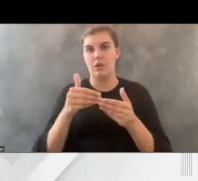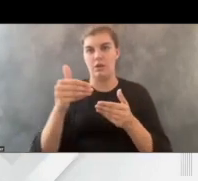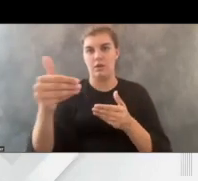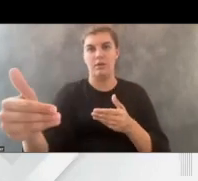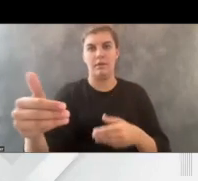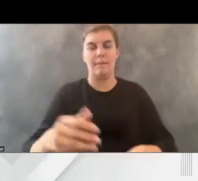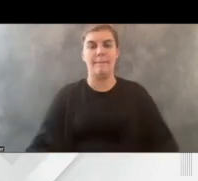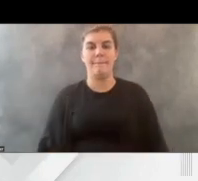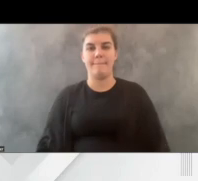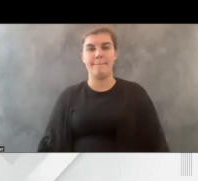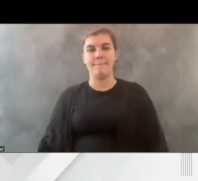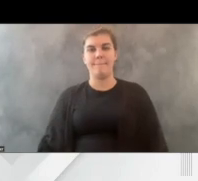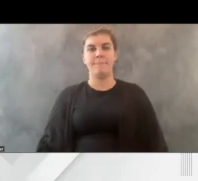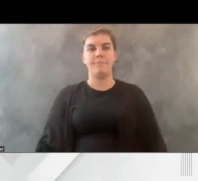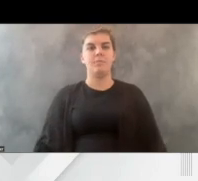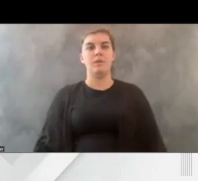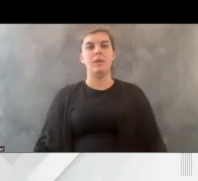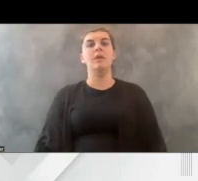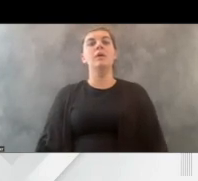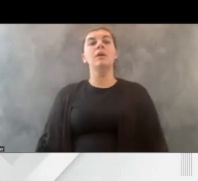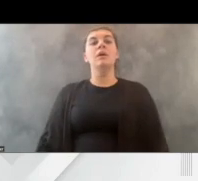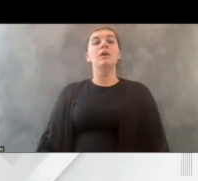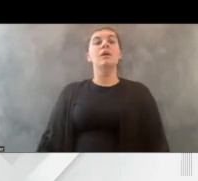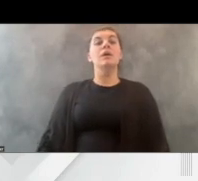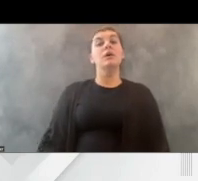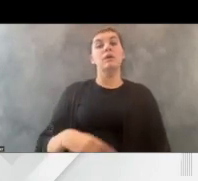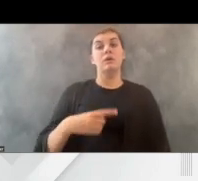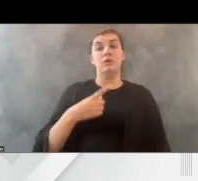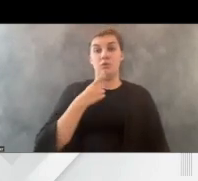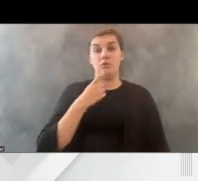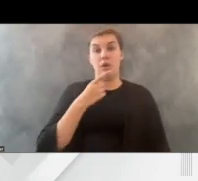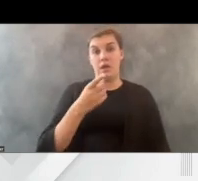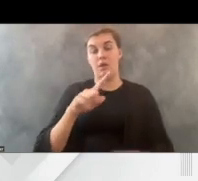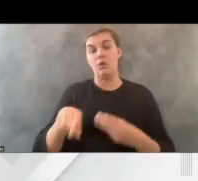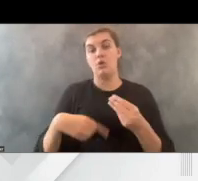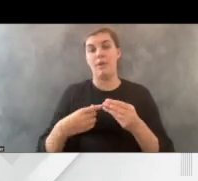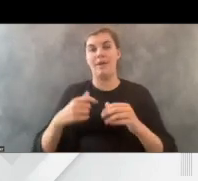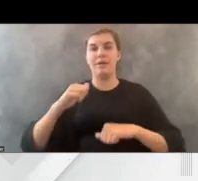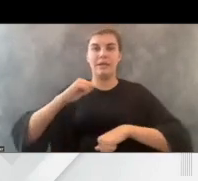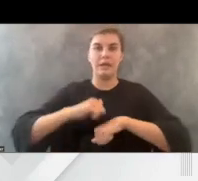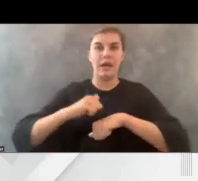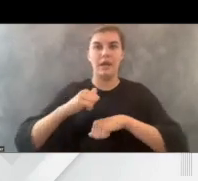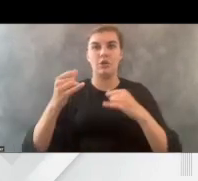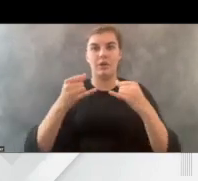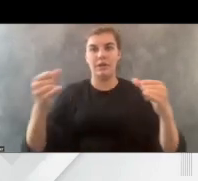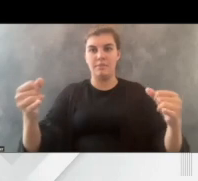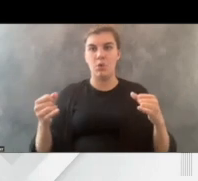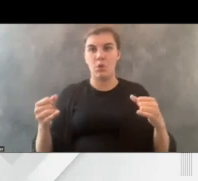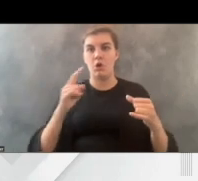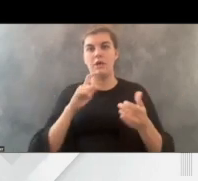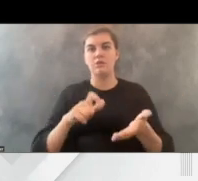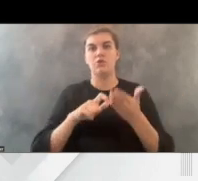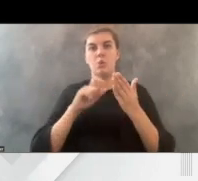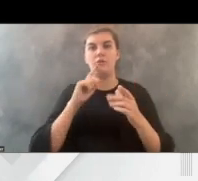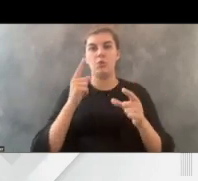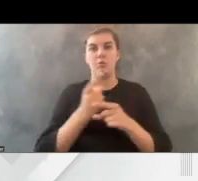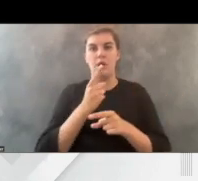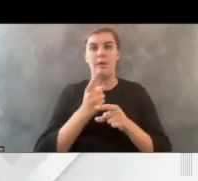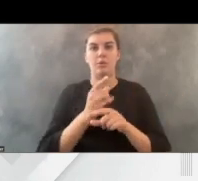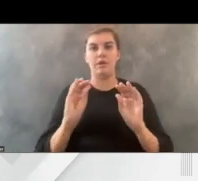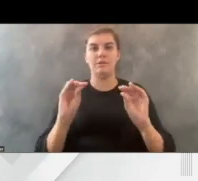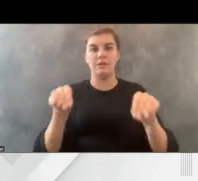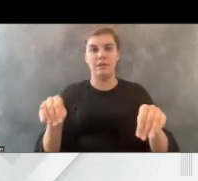The bypass requirement was implied in the proposed rule and more explicitly stated in the final rule. And it's